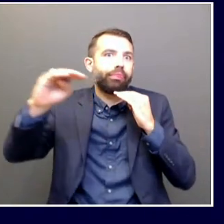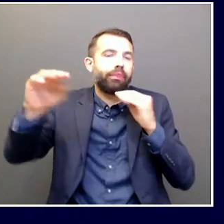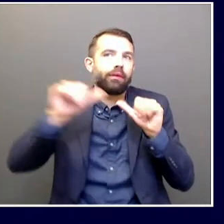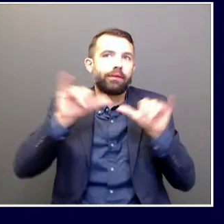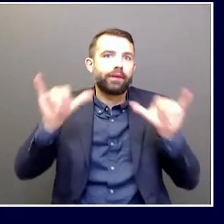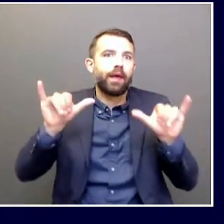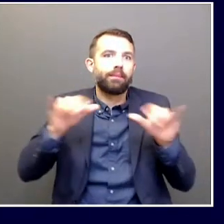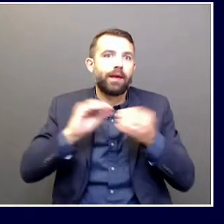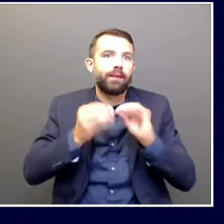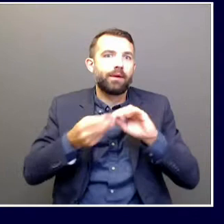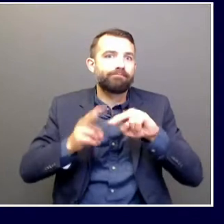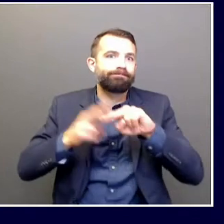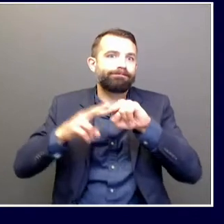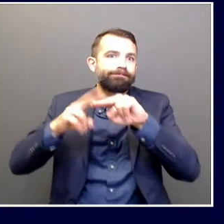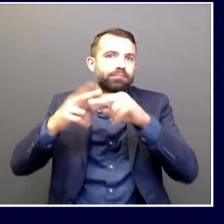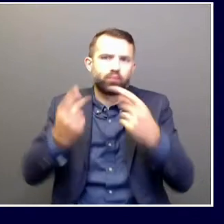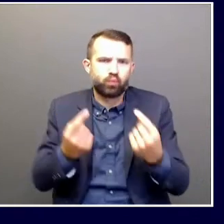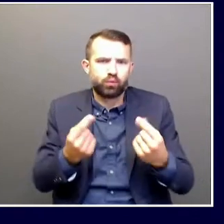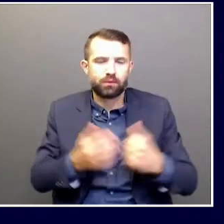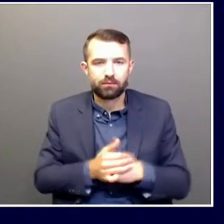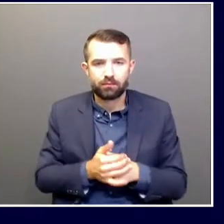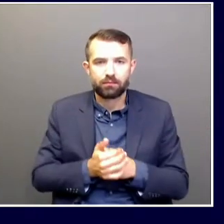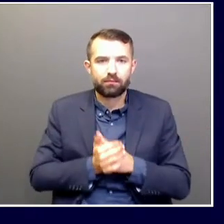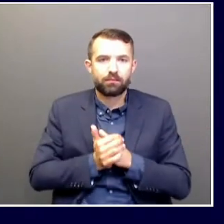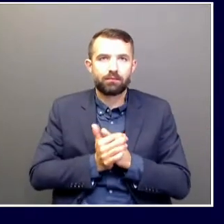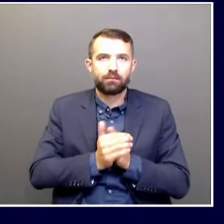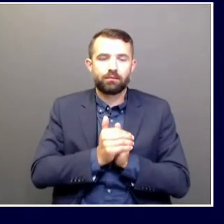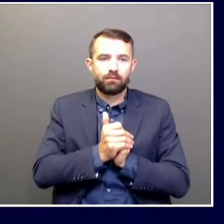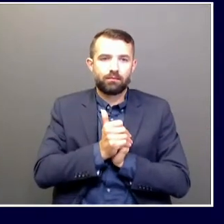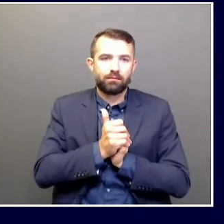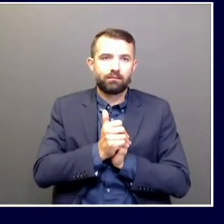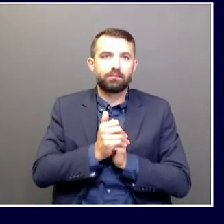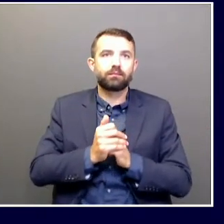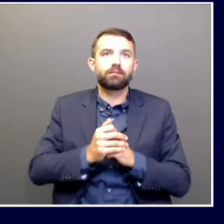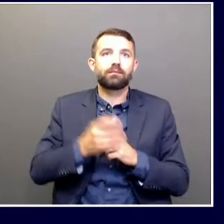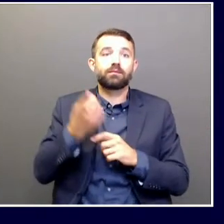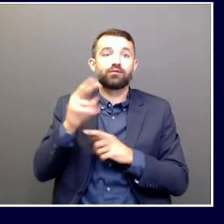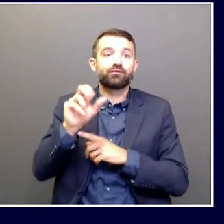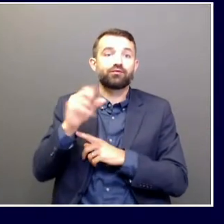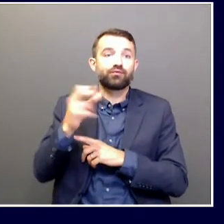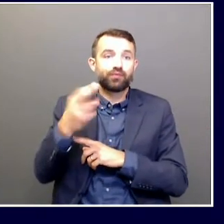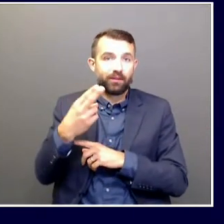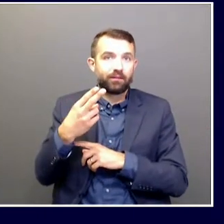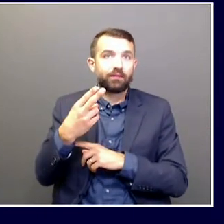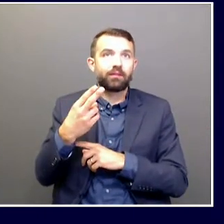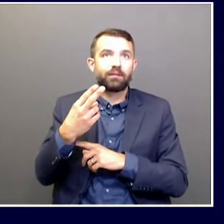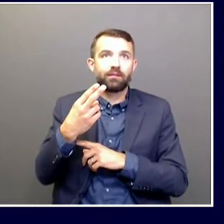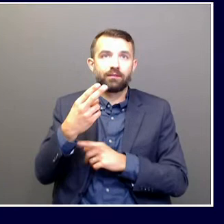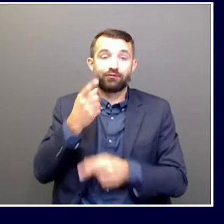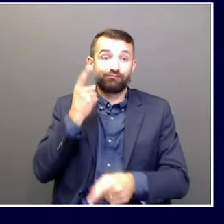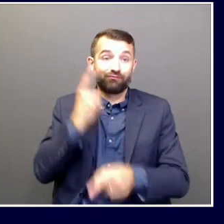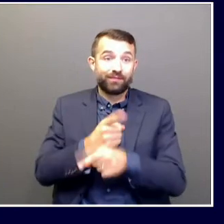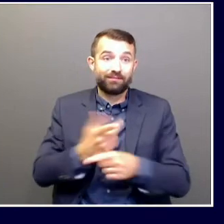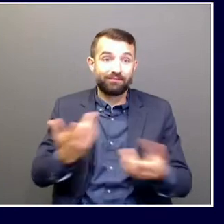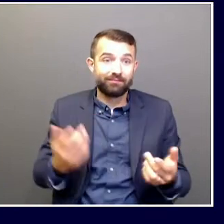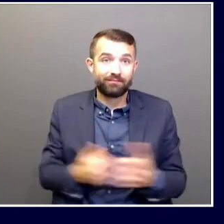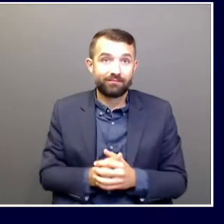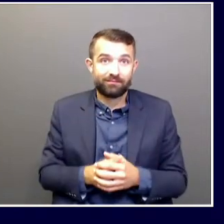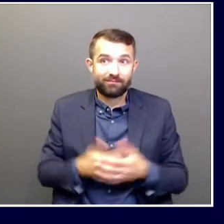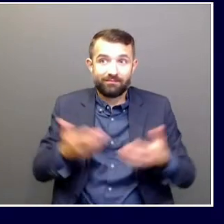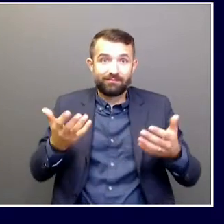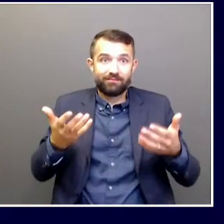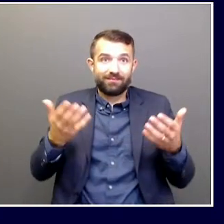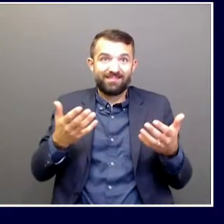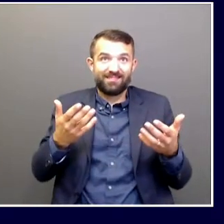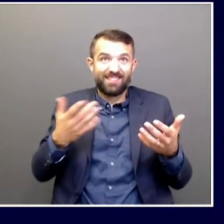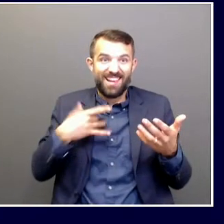I'll start, Emily, but as you noted, I'd love for Governor Mills and Commissioner Lambrew to weigh in. For me, when I look